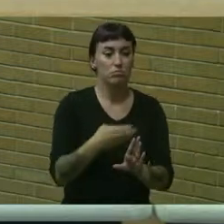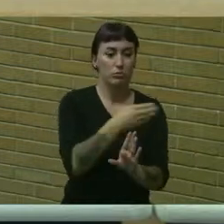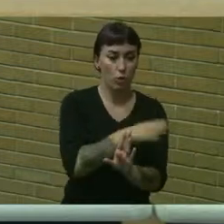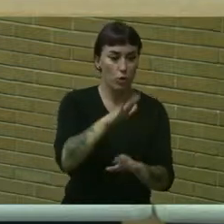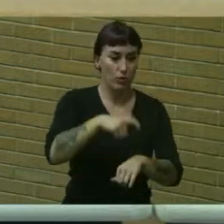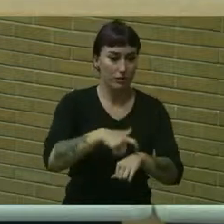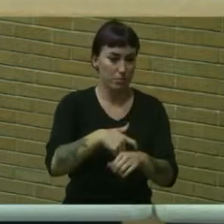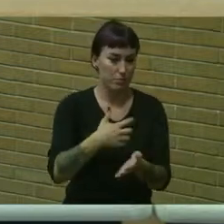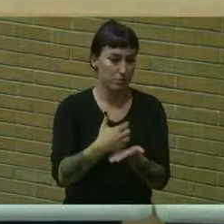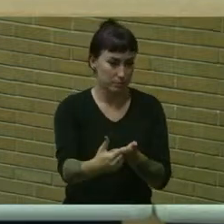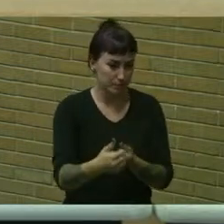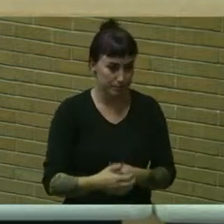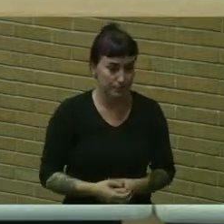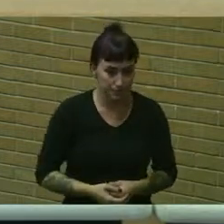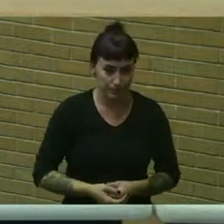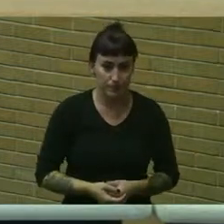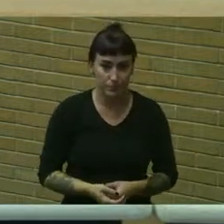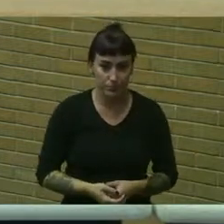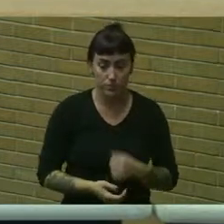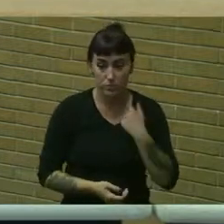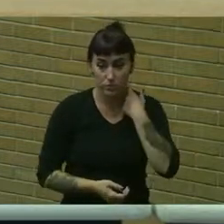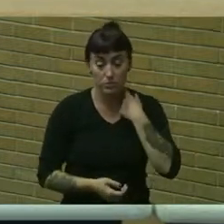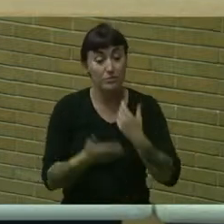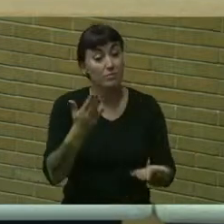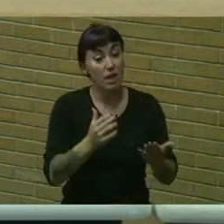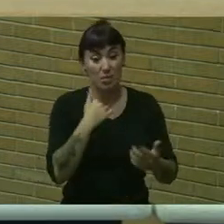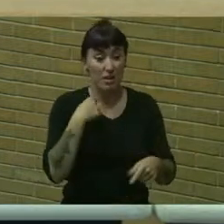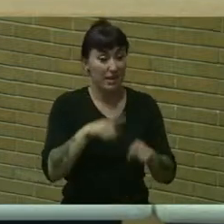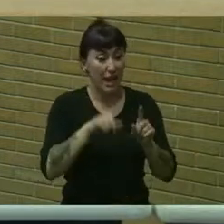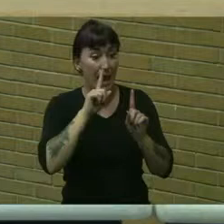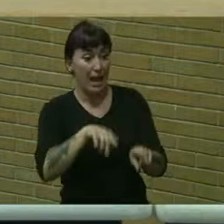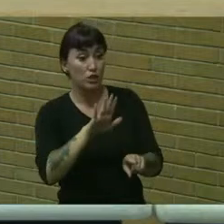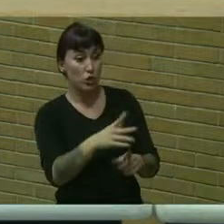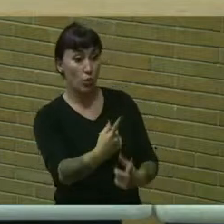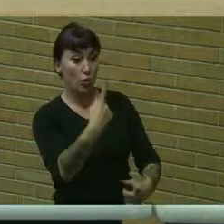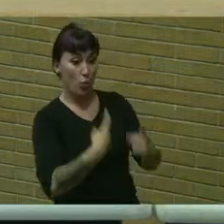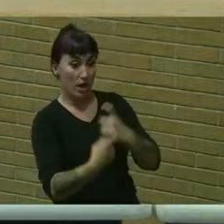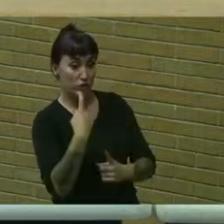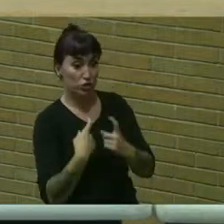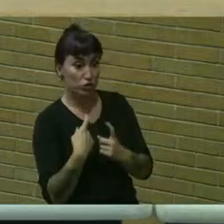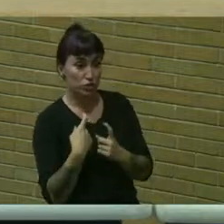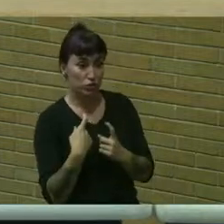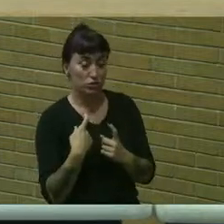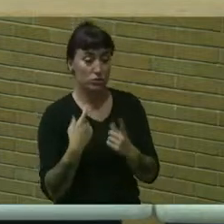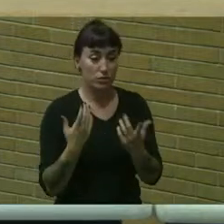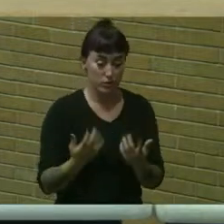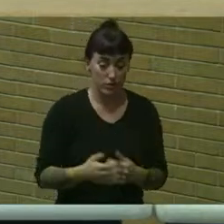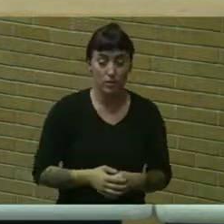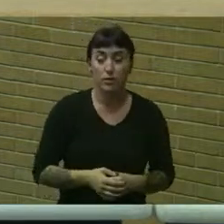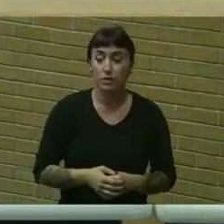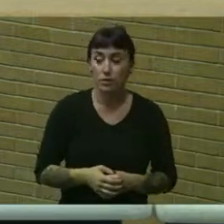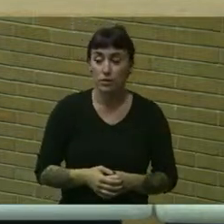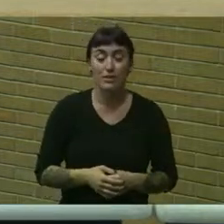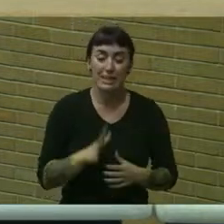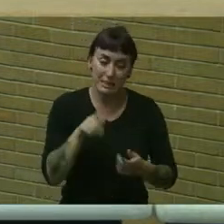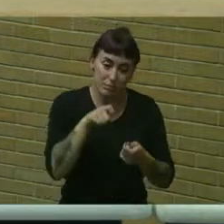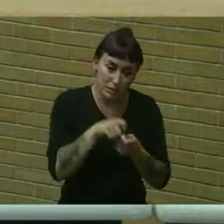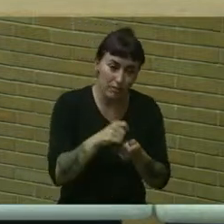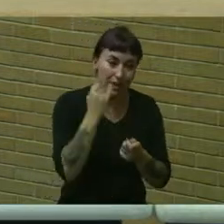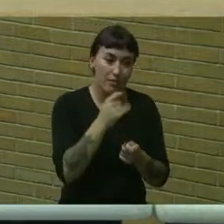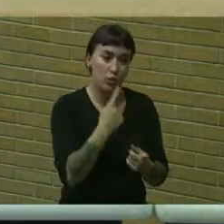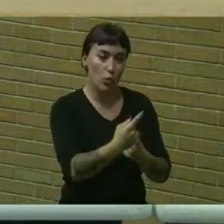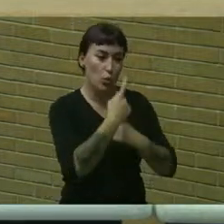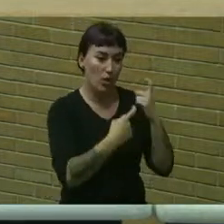your time expires. We may not be able to answer the questions you may ask tonight, particularly